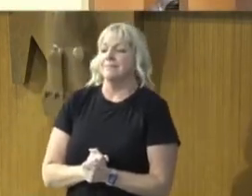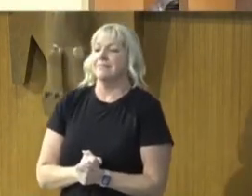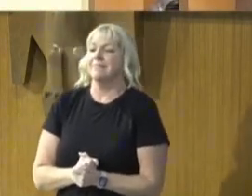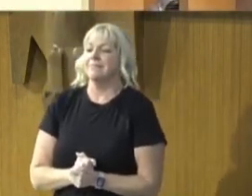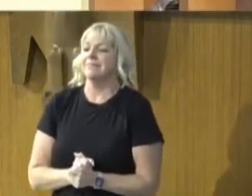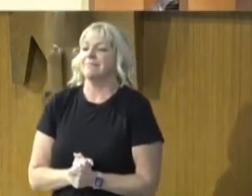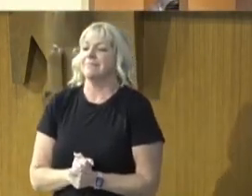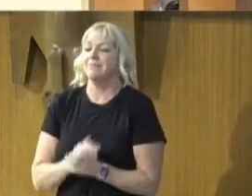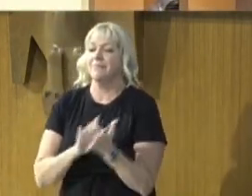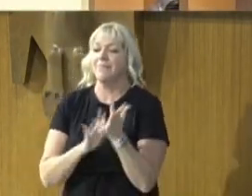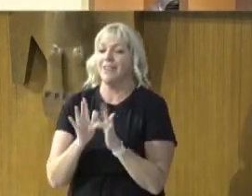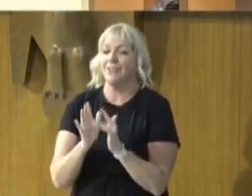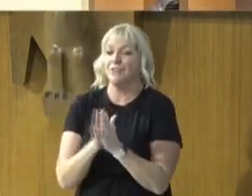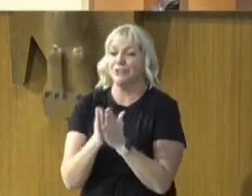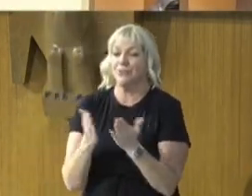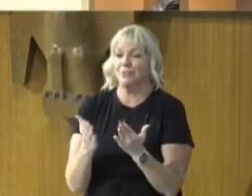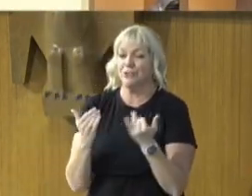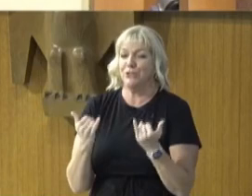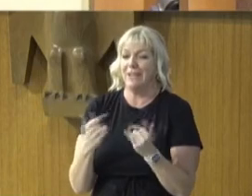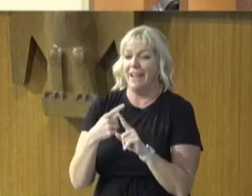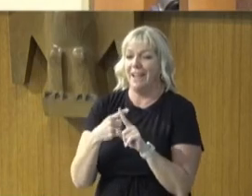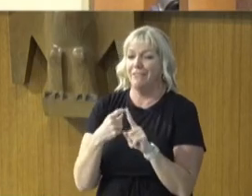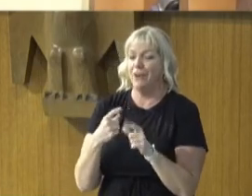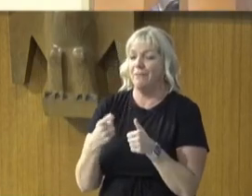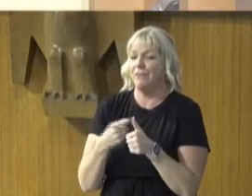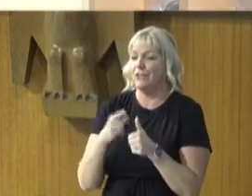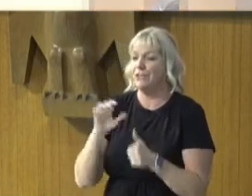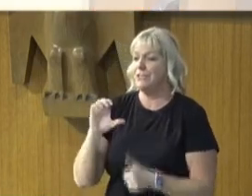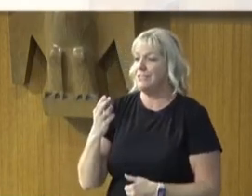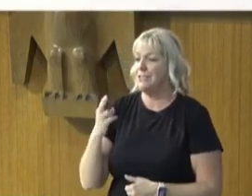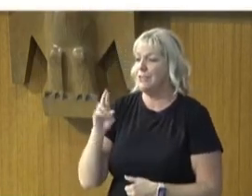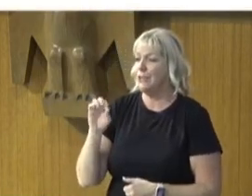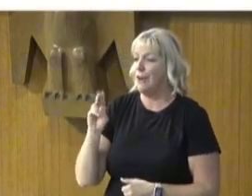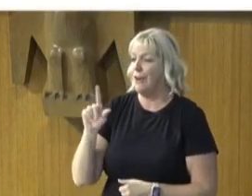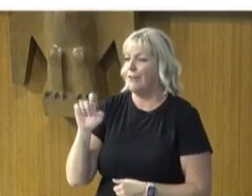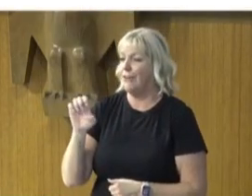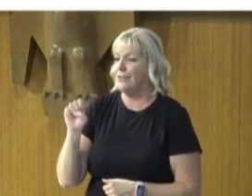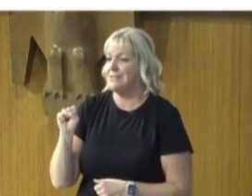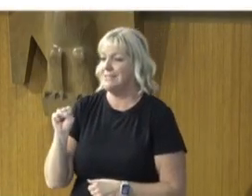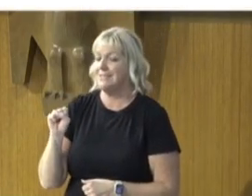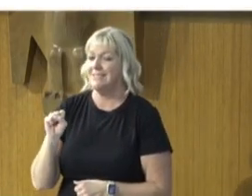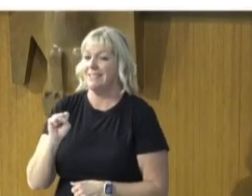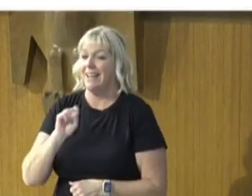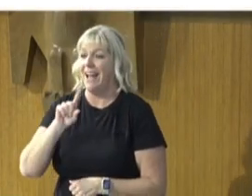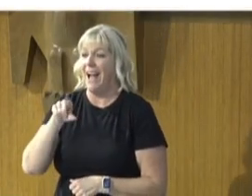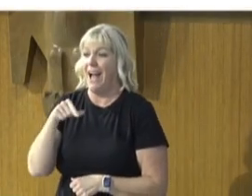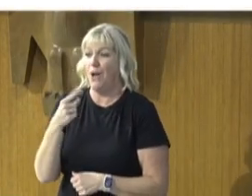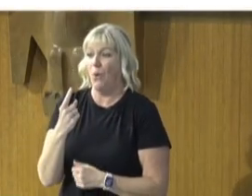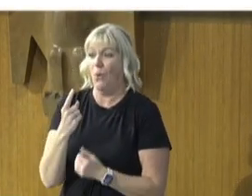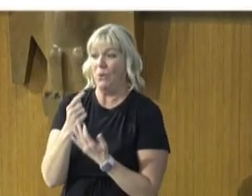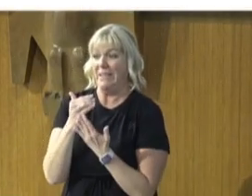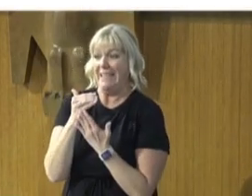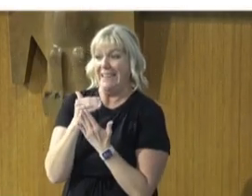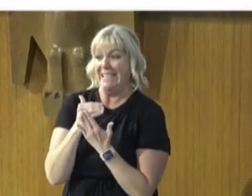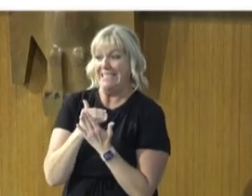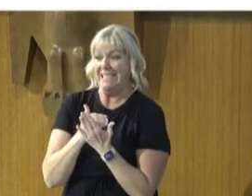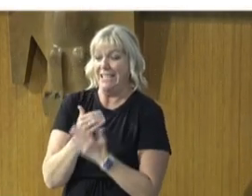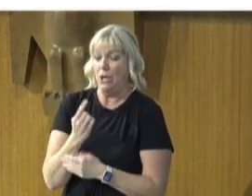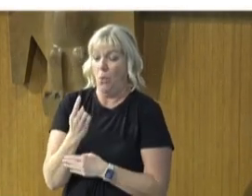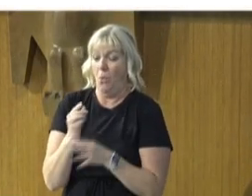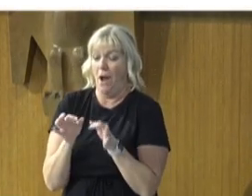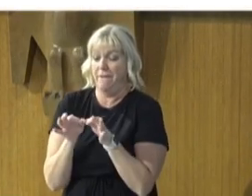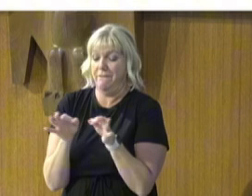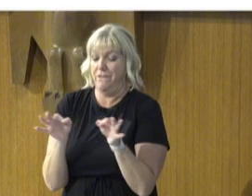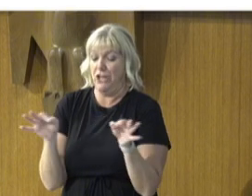Our scripture today comes from the book of 1 Chronicles, and I only listed the one verse where our hidden